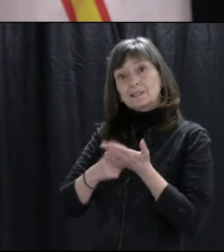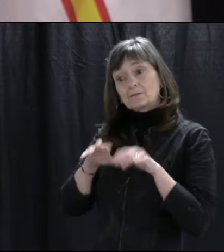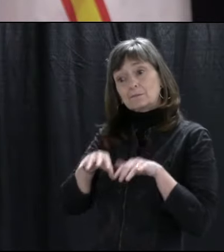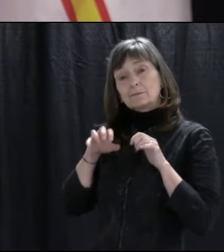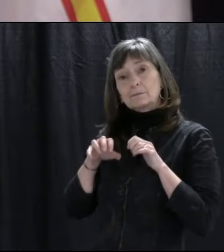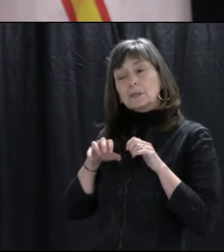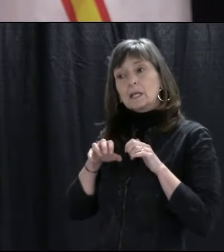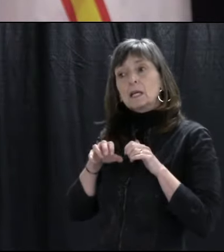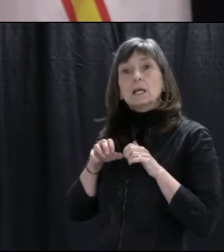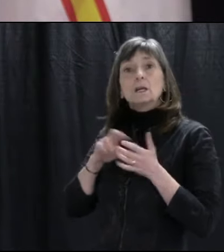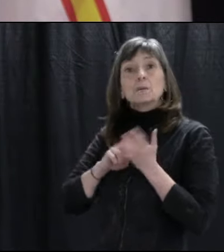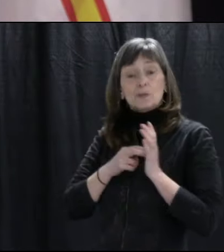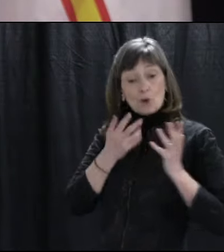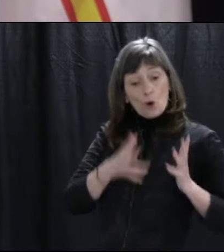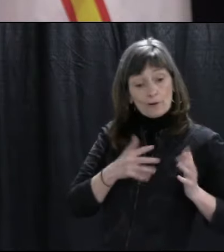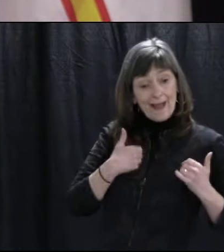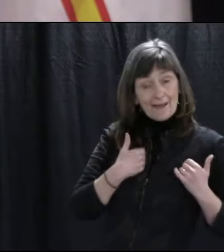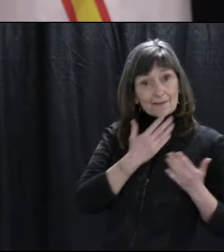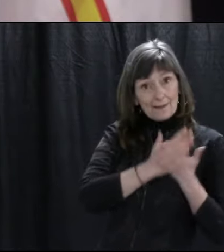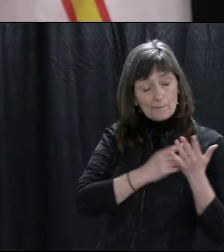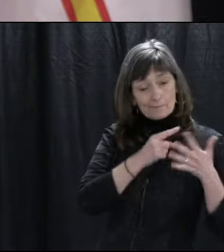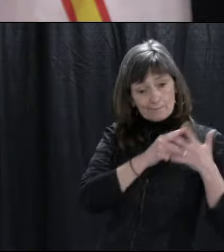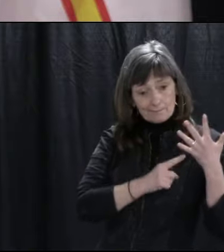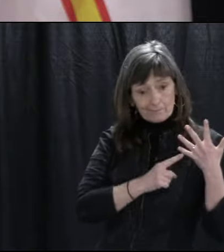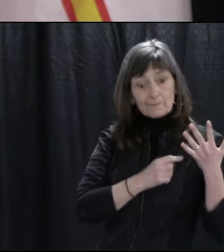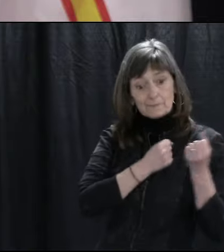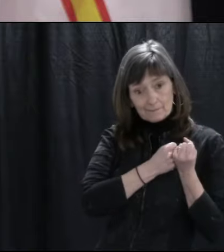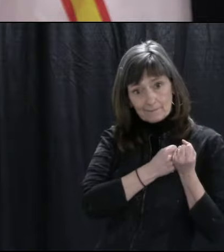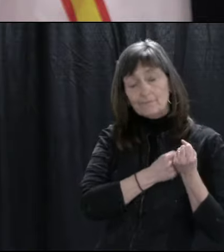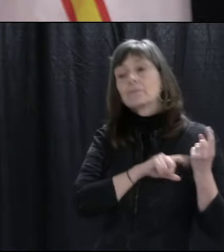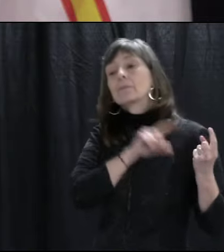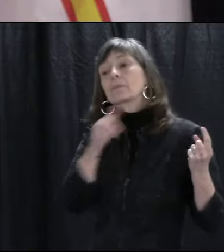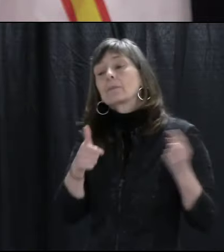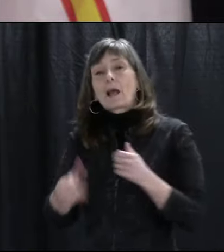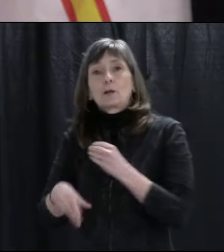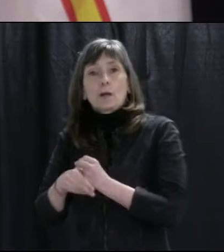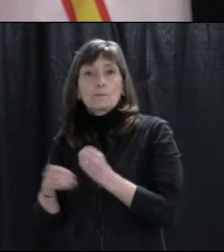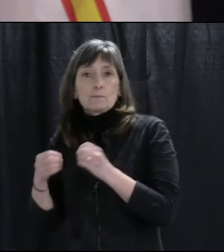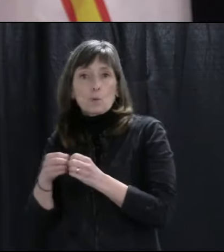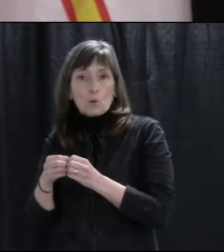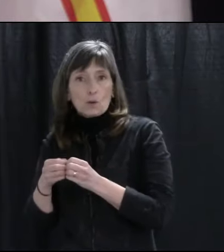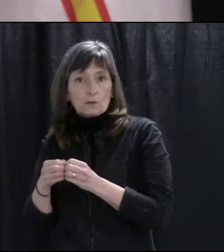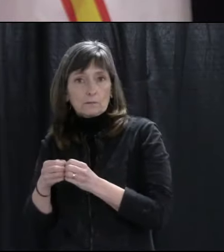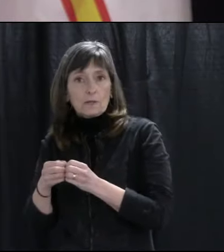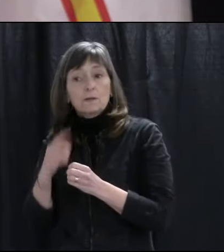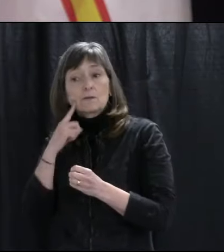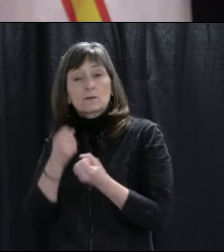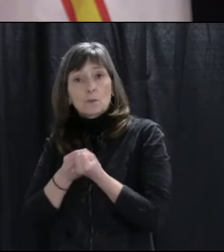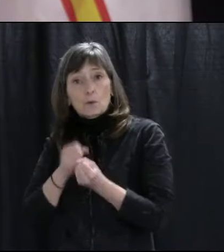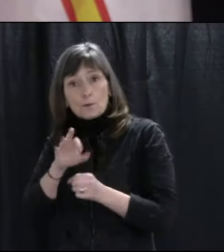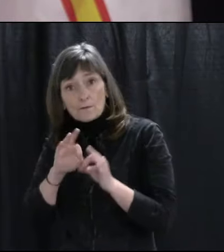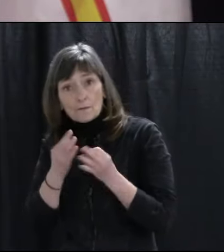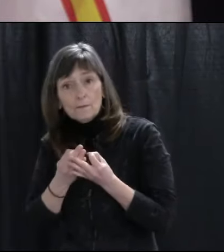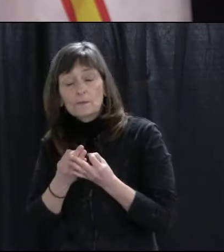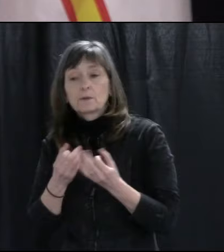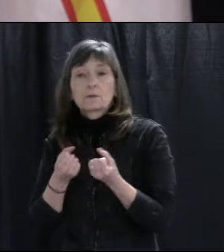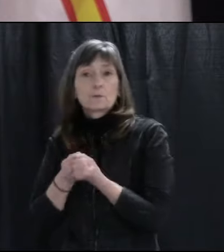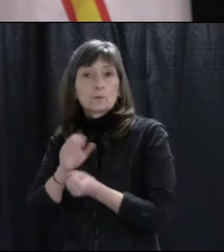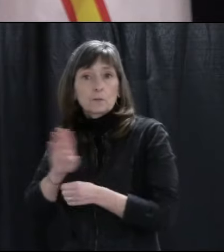already actioned. Amendments that will support residents, support families, and support businesses. But they will